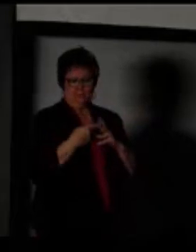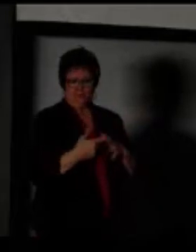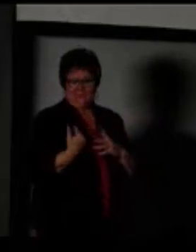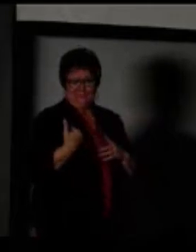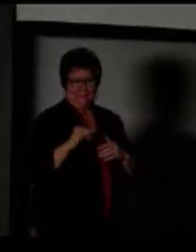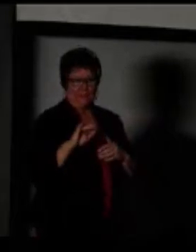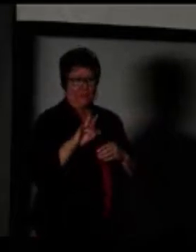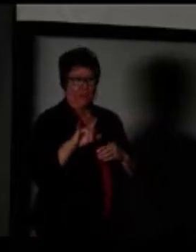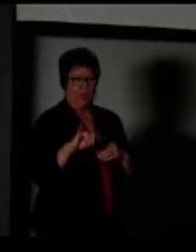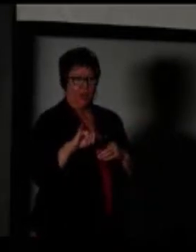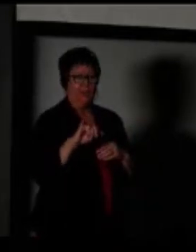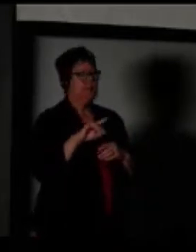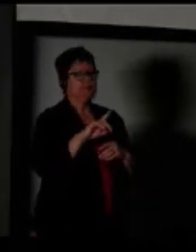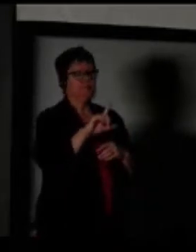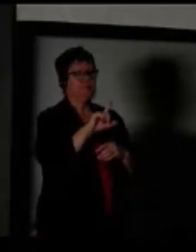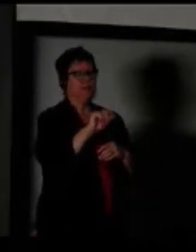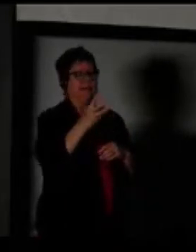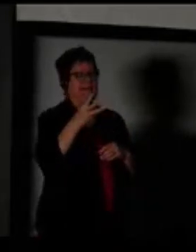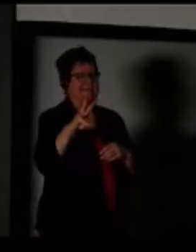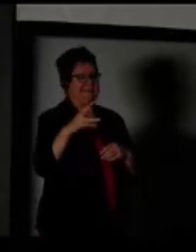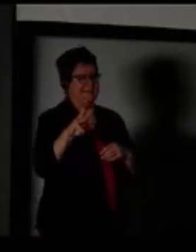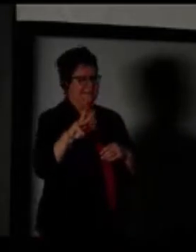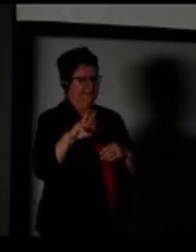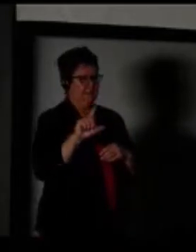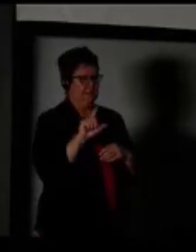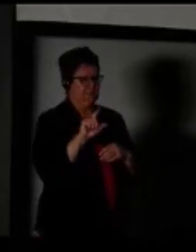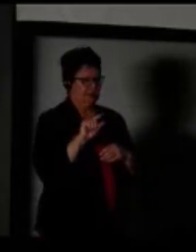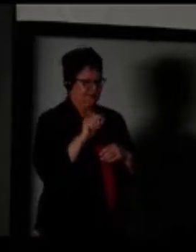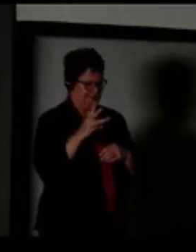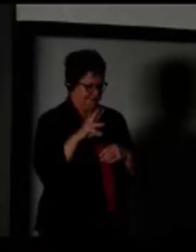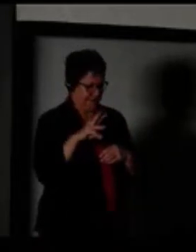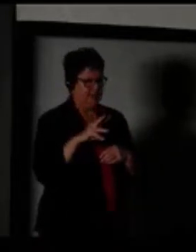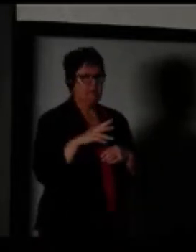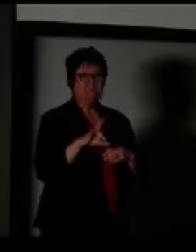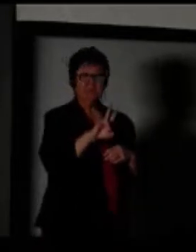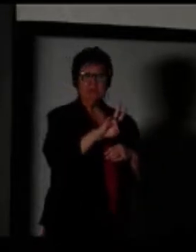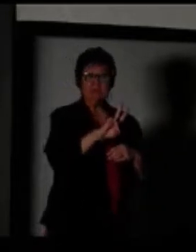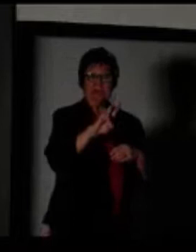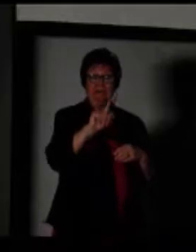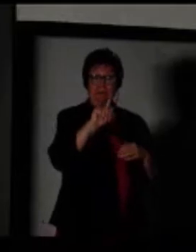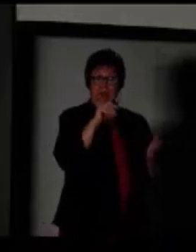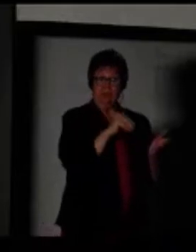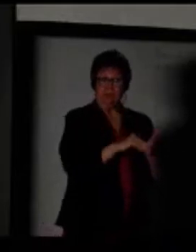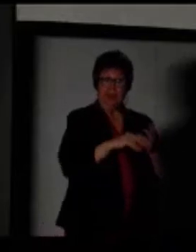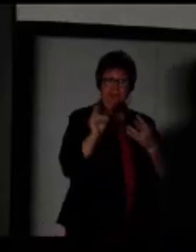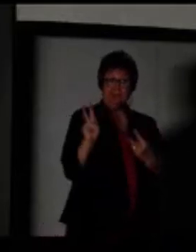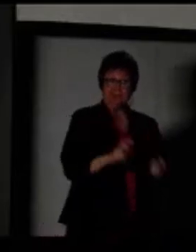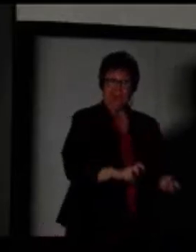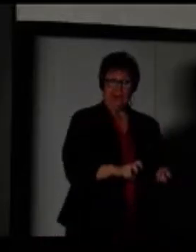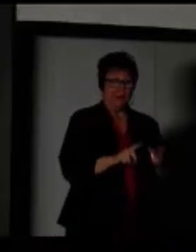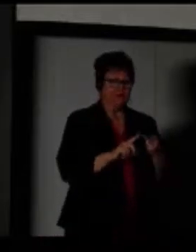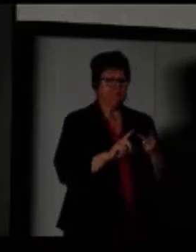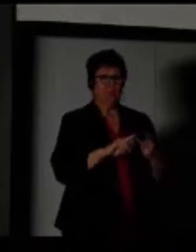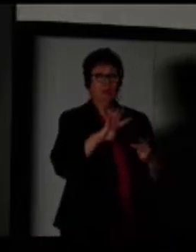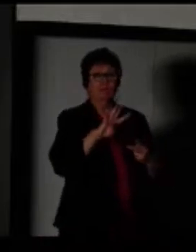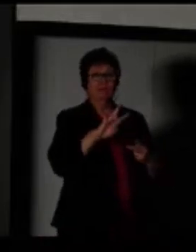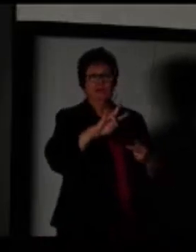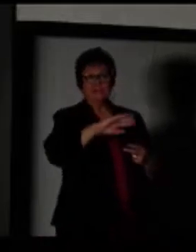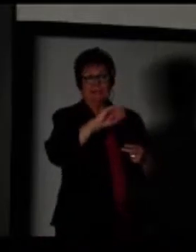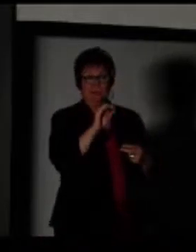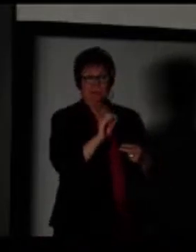July of 2016. We've had about 71,000 downloads. We've had about